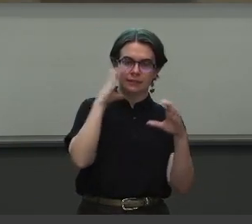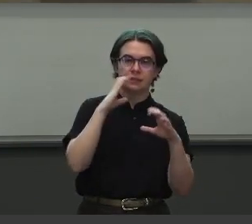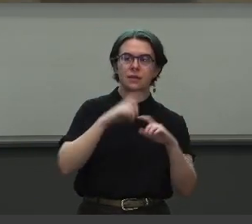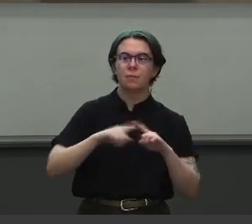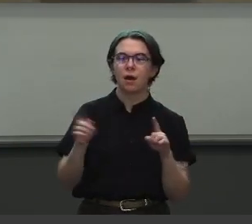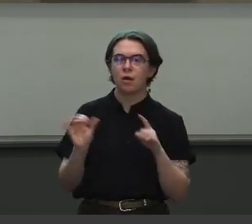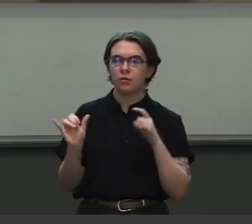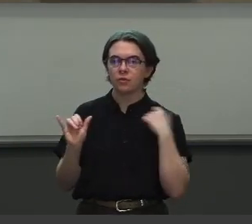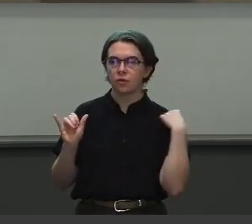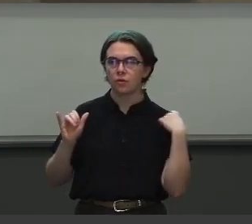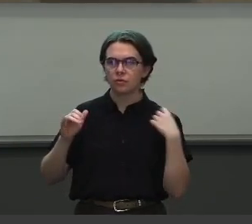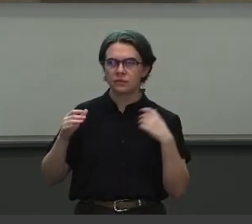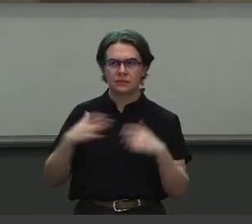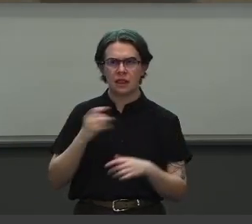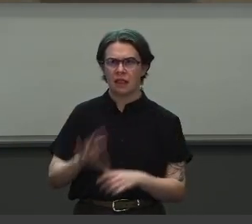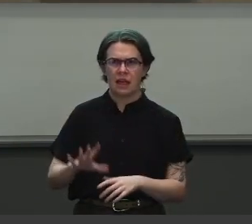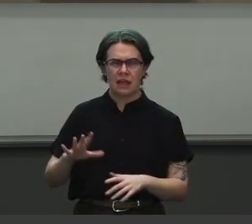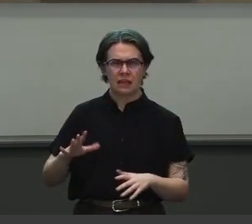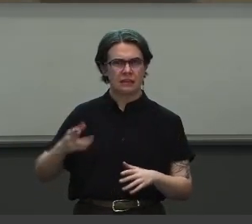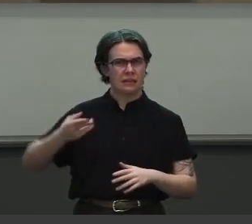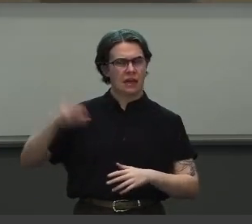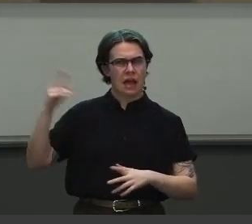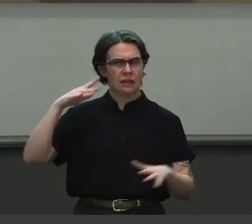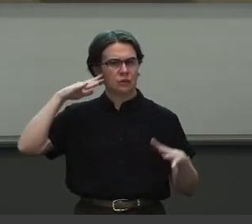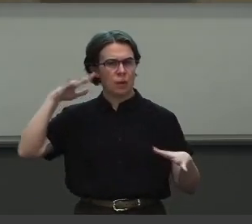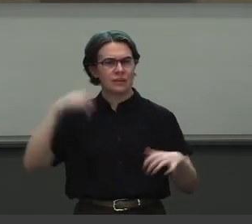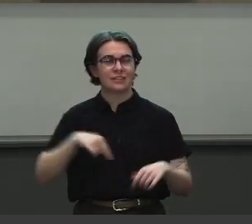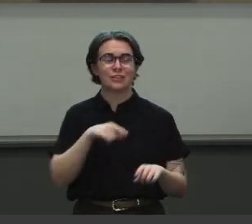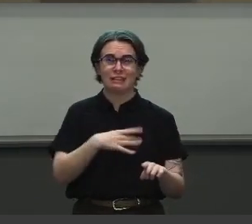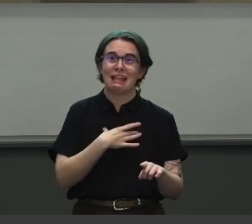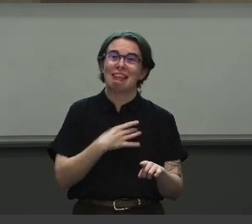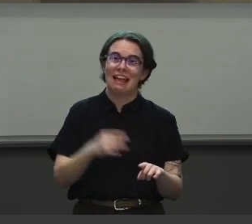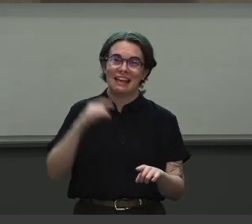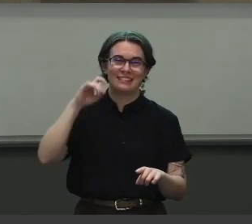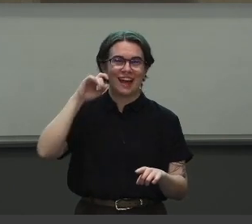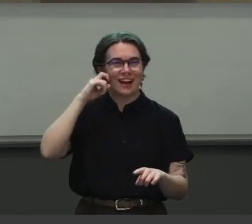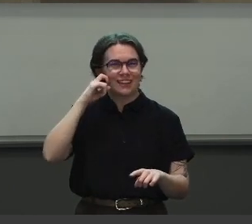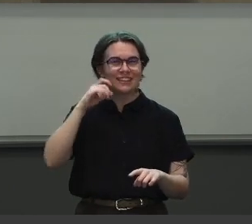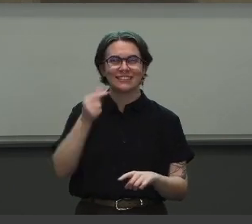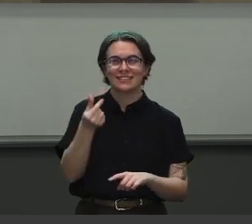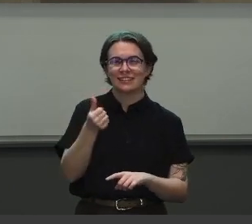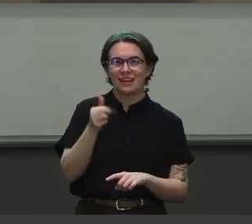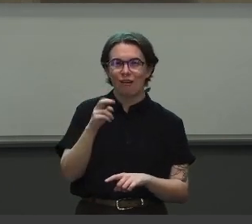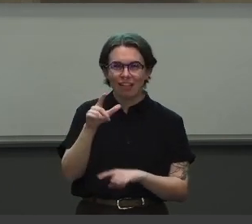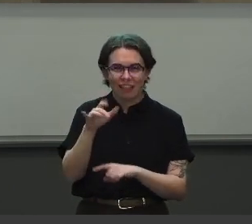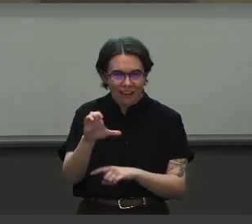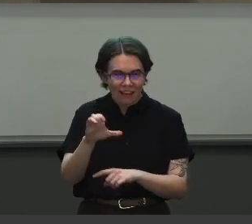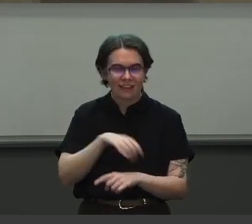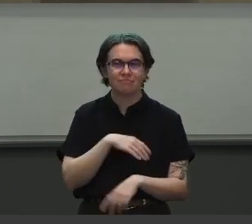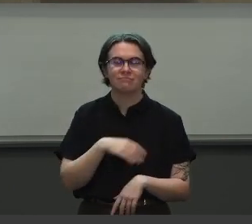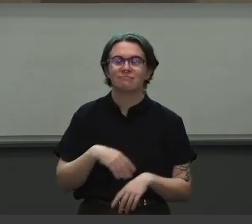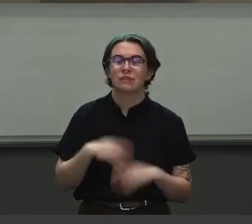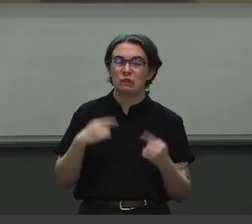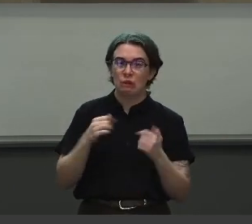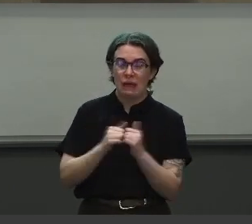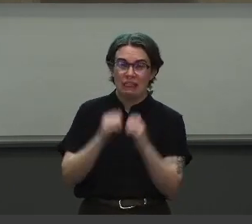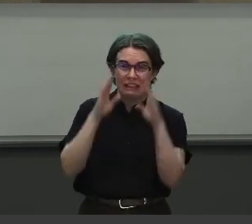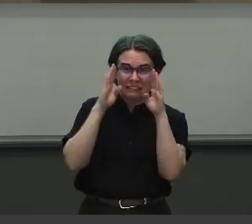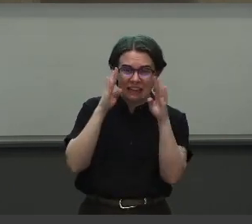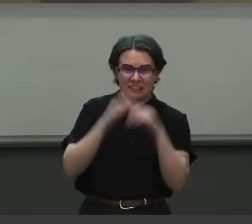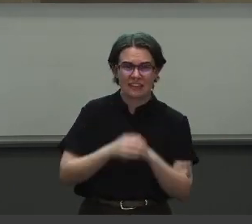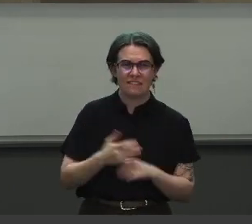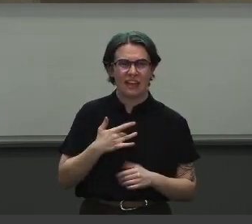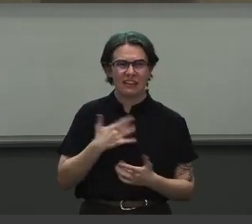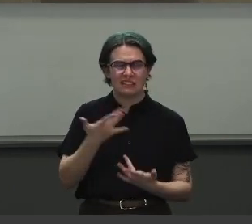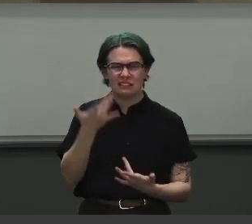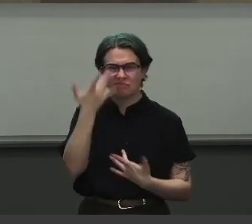environments. She likes onions and garlic, has difficulty with attention, feels ill on a daily basis